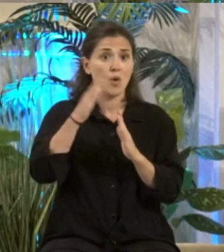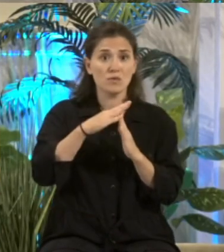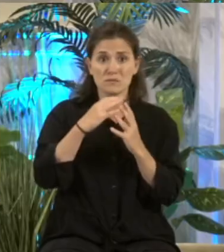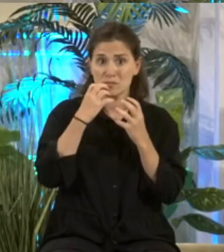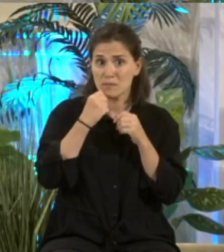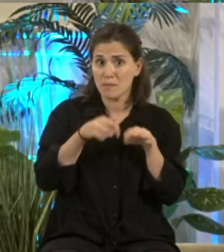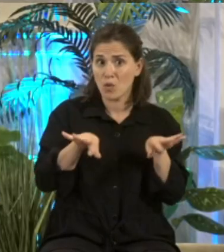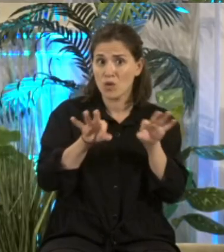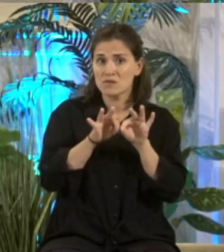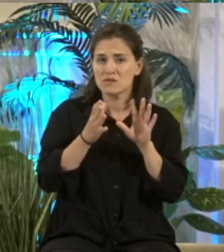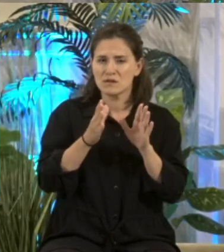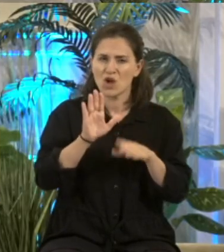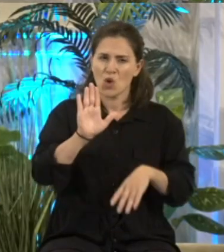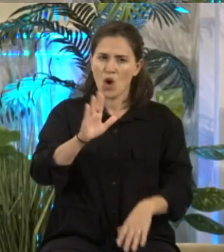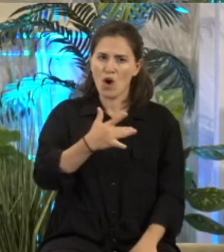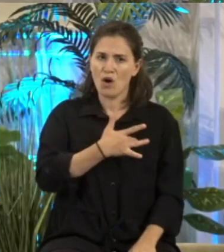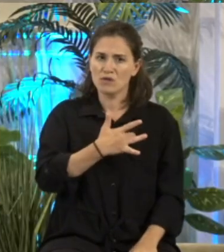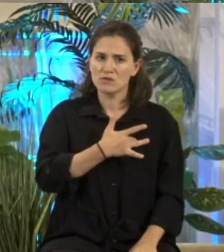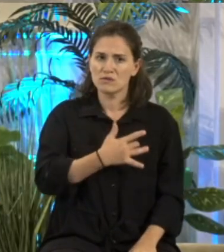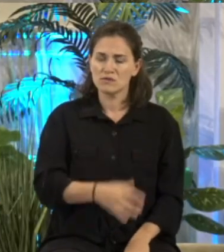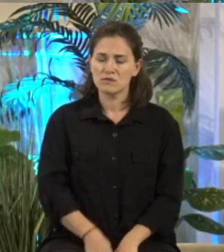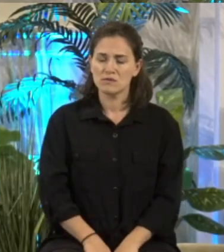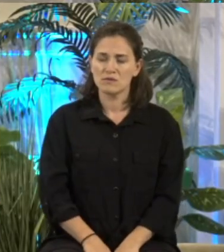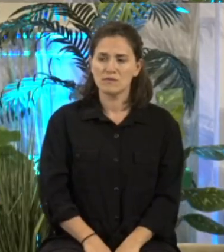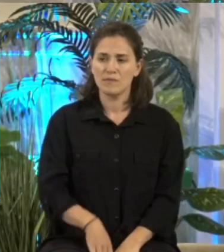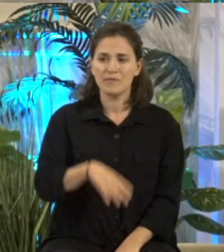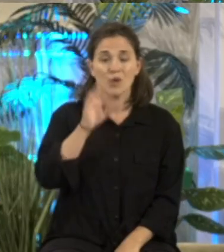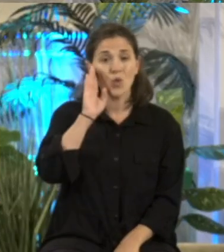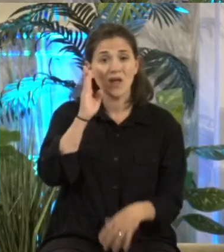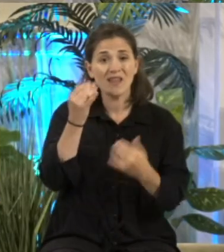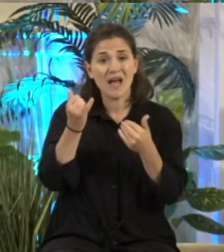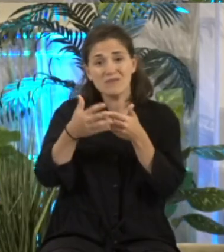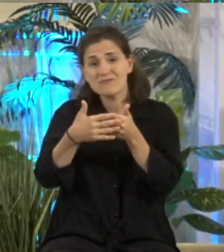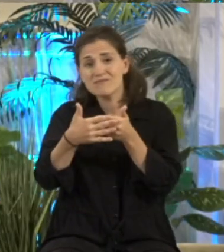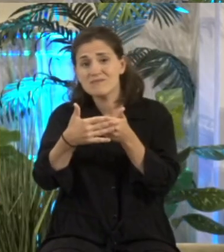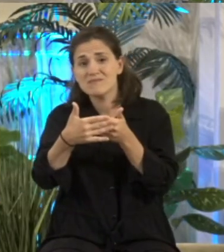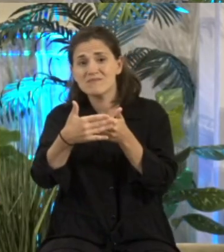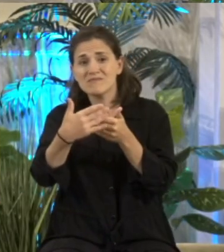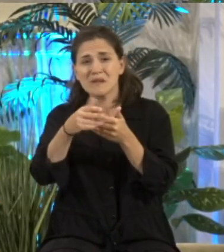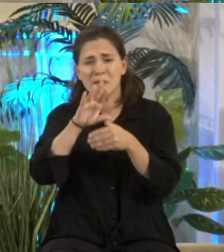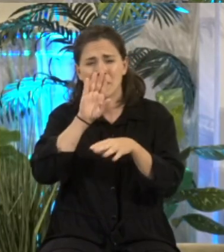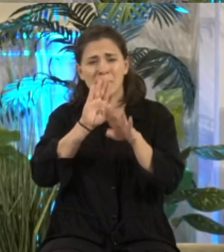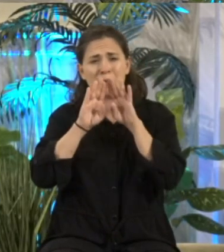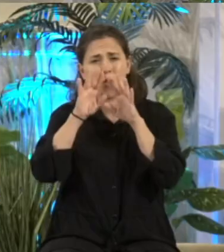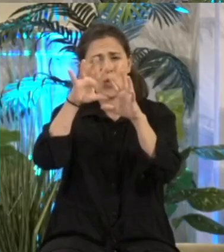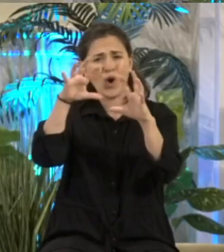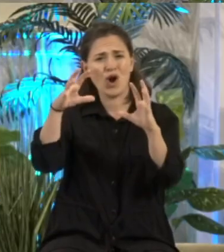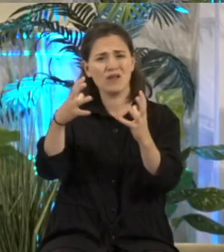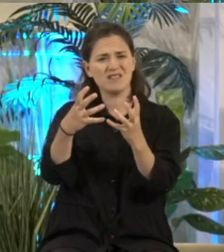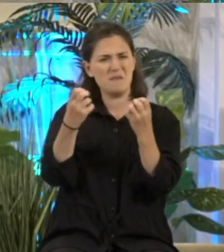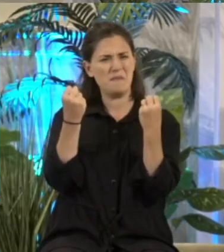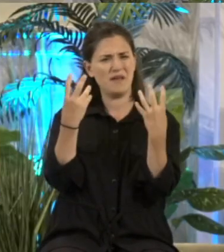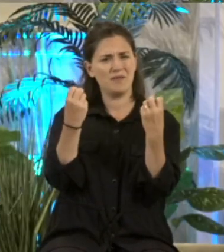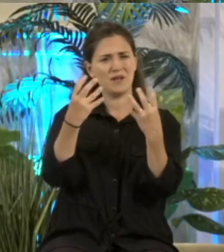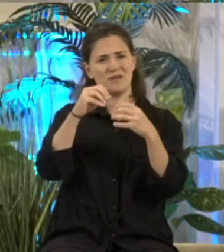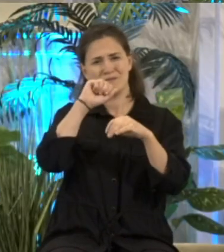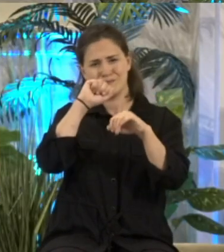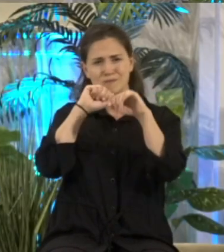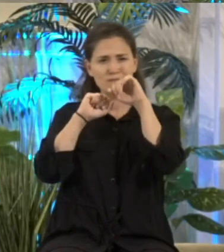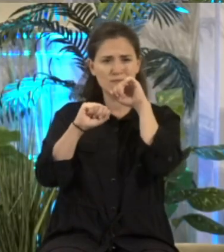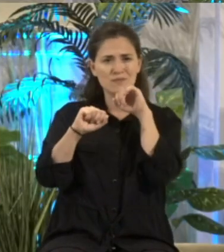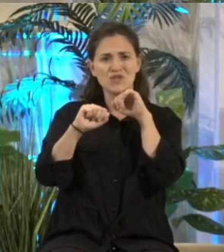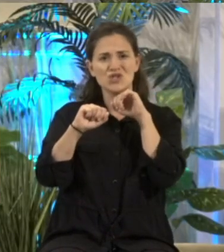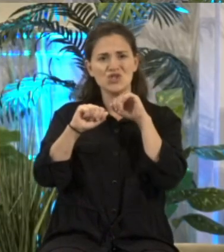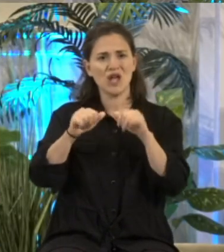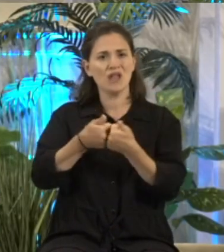do. You will face a world full of challenges. Some will be breathtakingly beautiful,